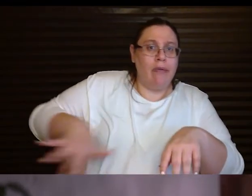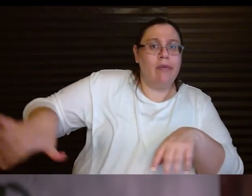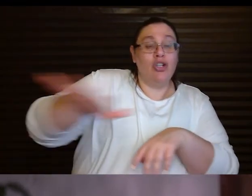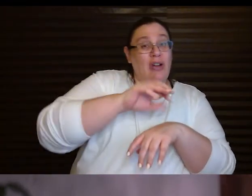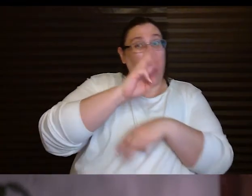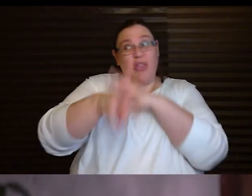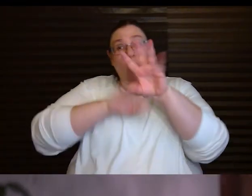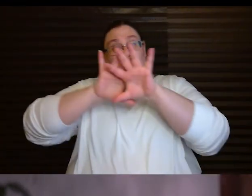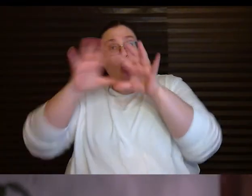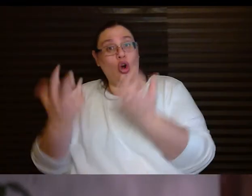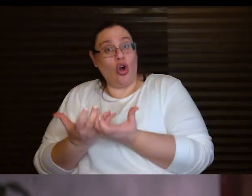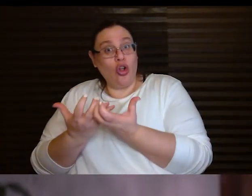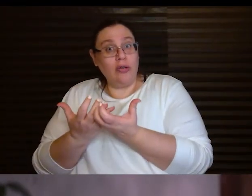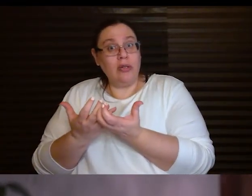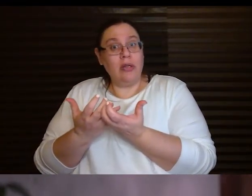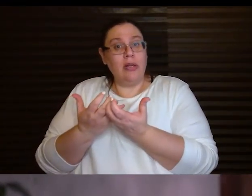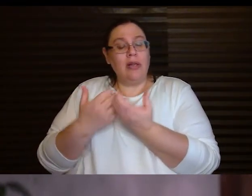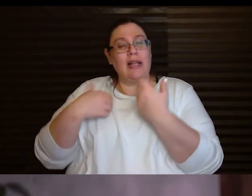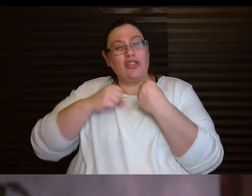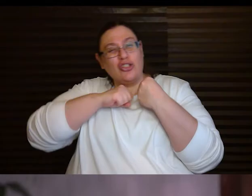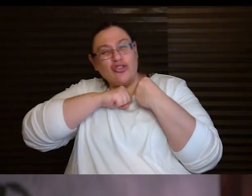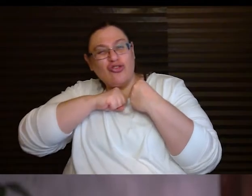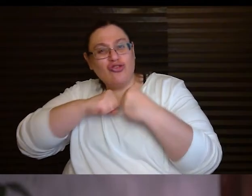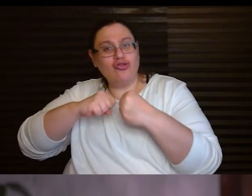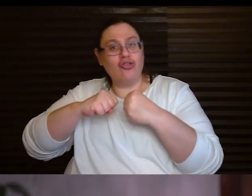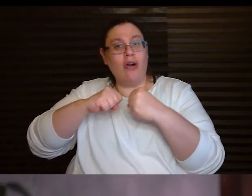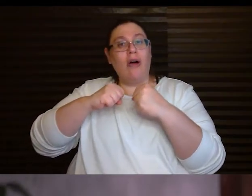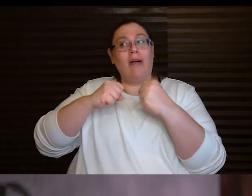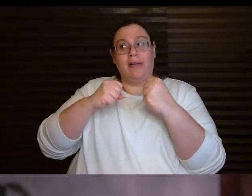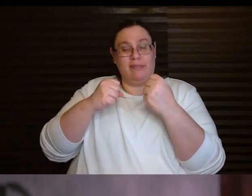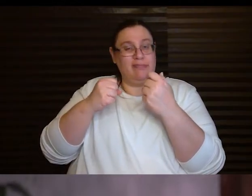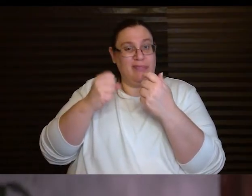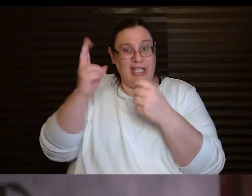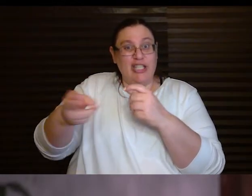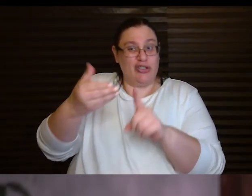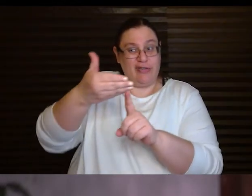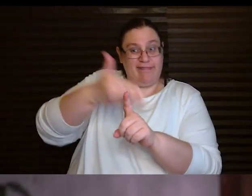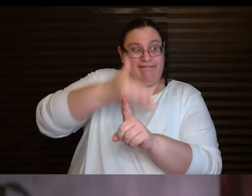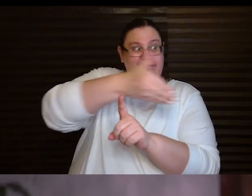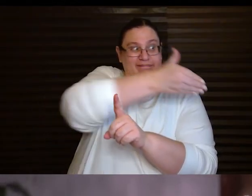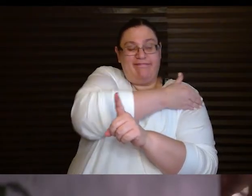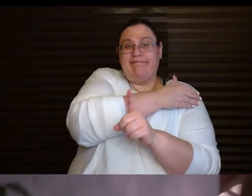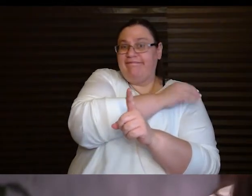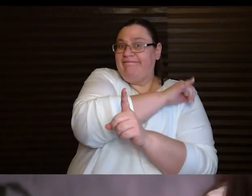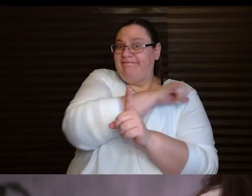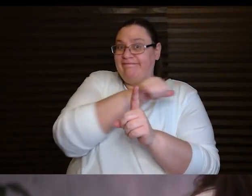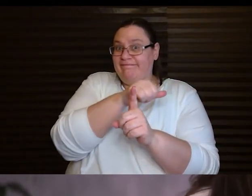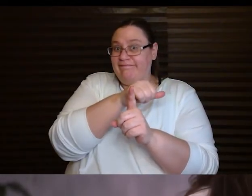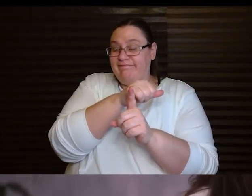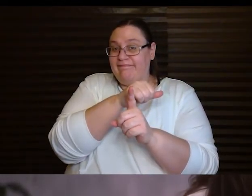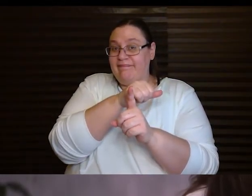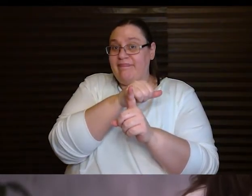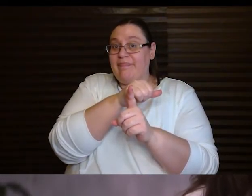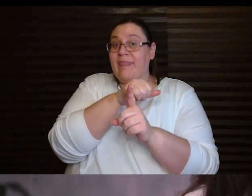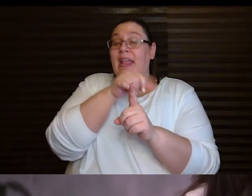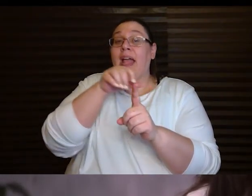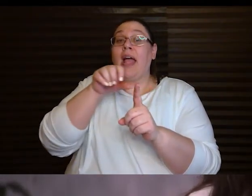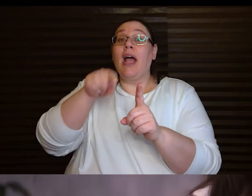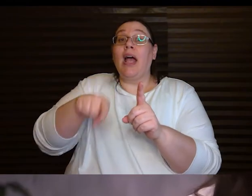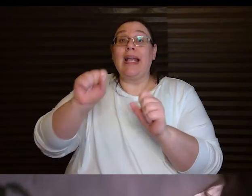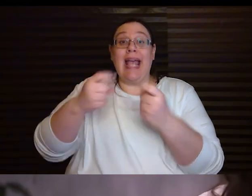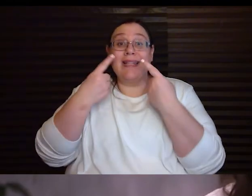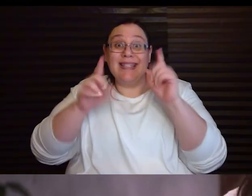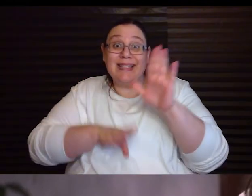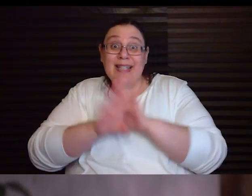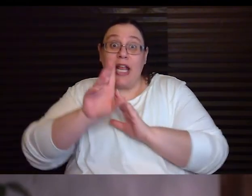gripping the world, a movement that has the strong force of precedent behind it. But this movement can succeed